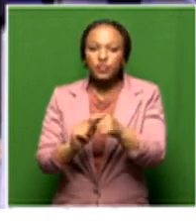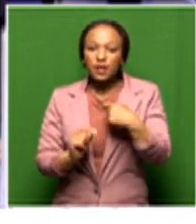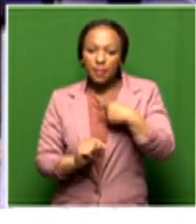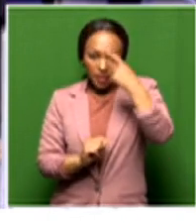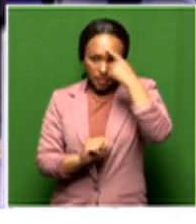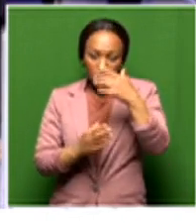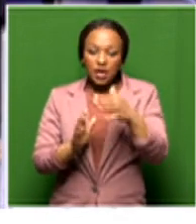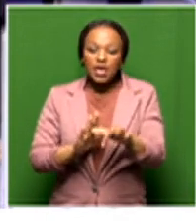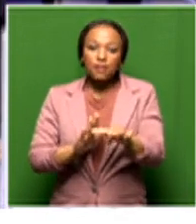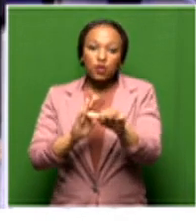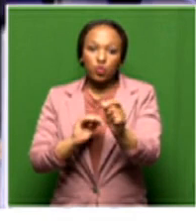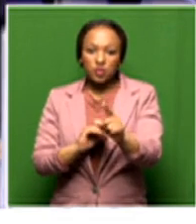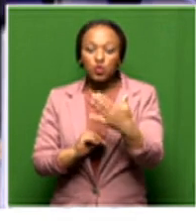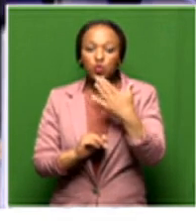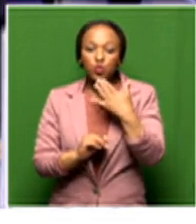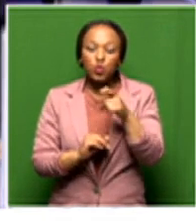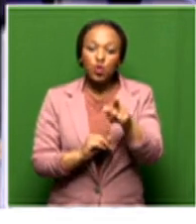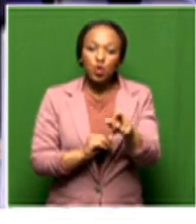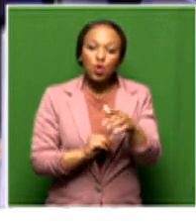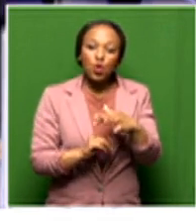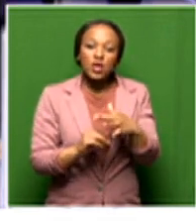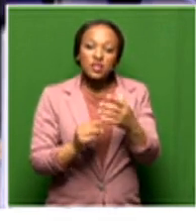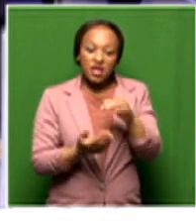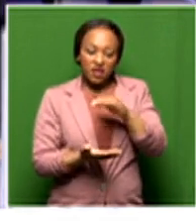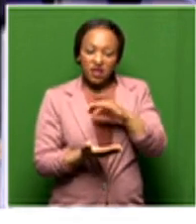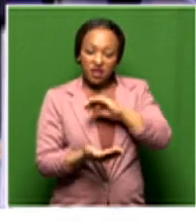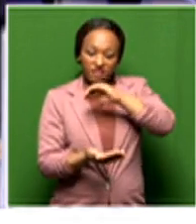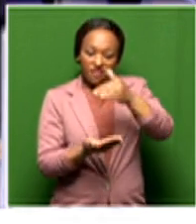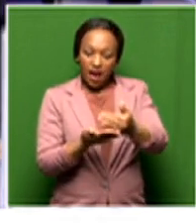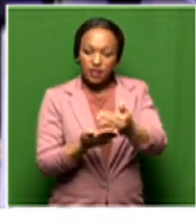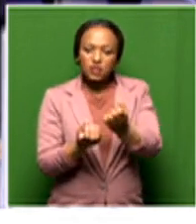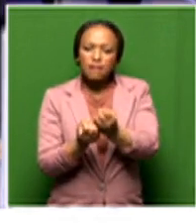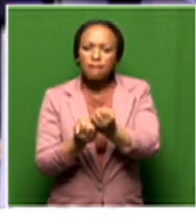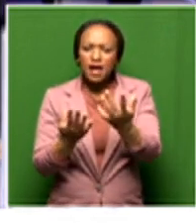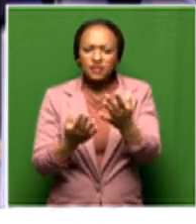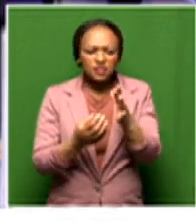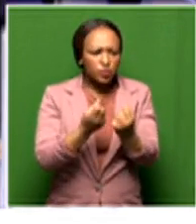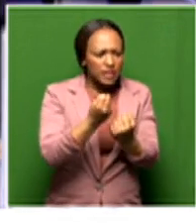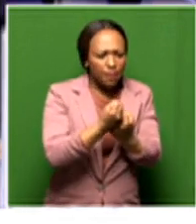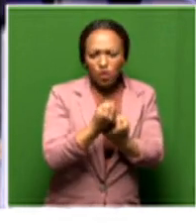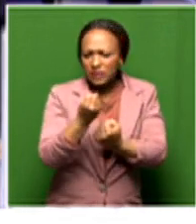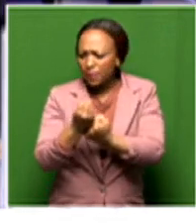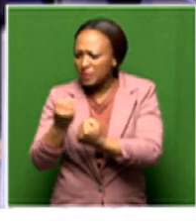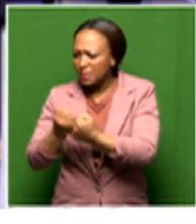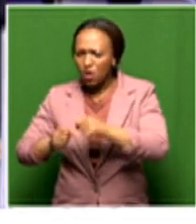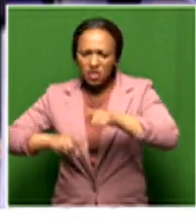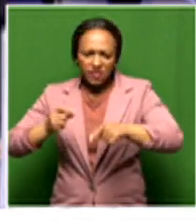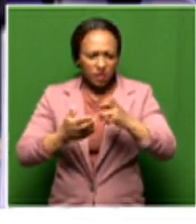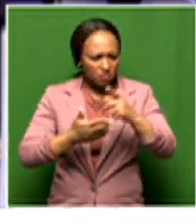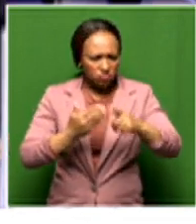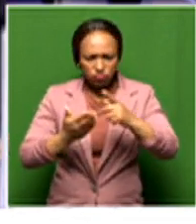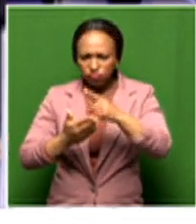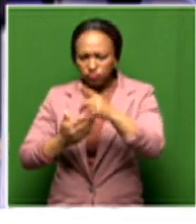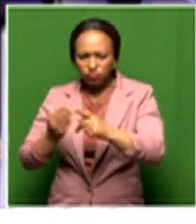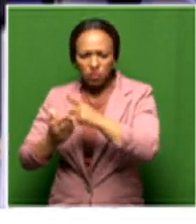important to understand that the work of the fund is multi-pronged. So all of the initiatives that we are